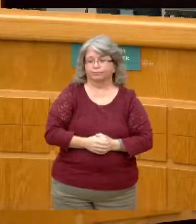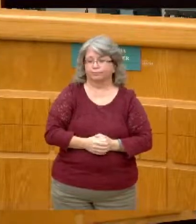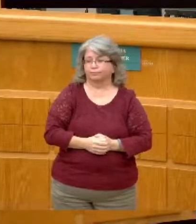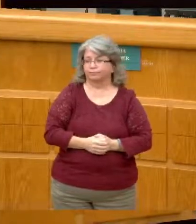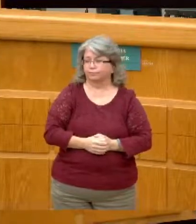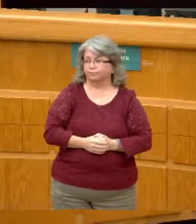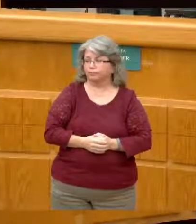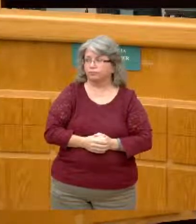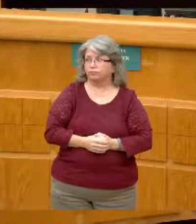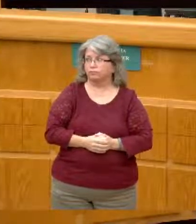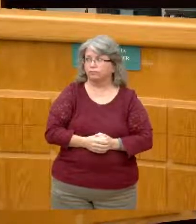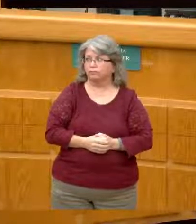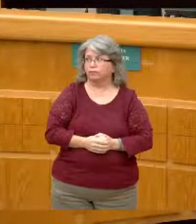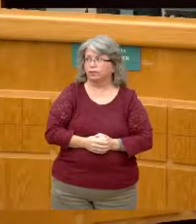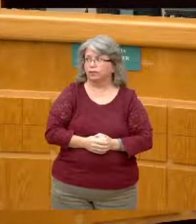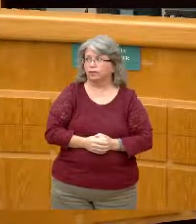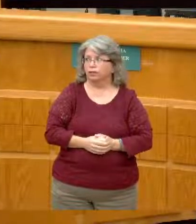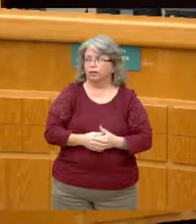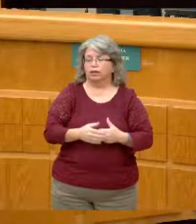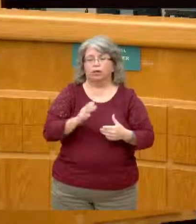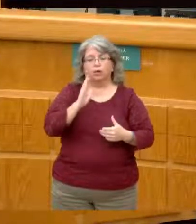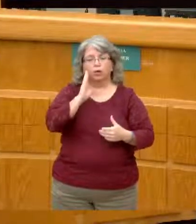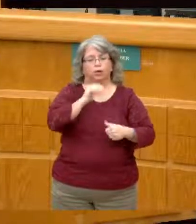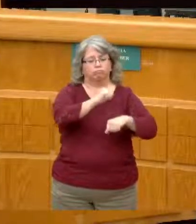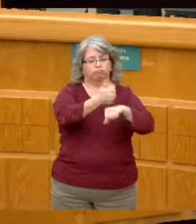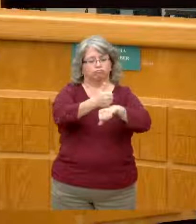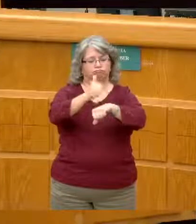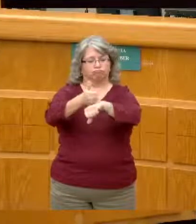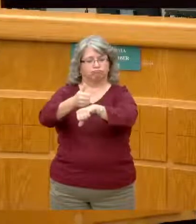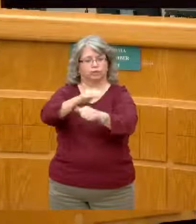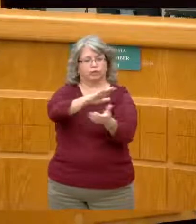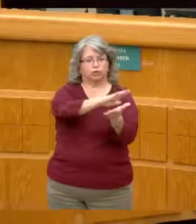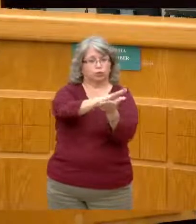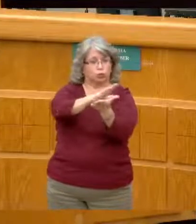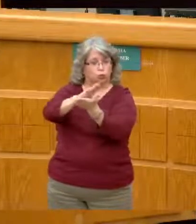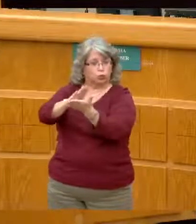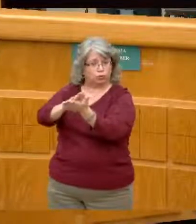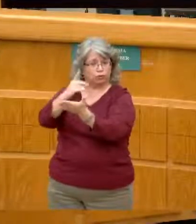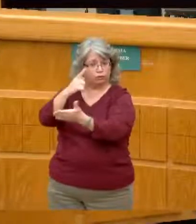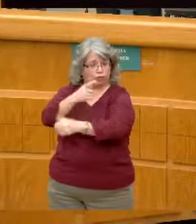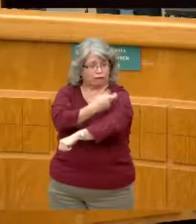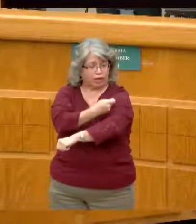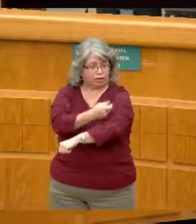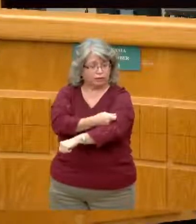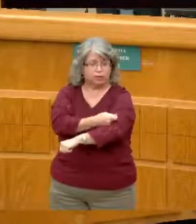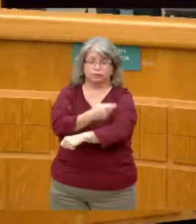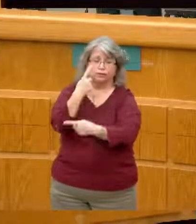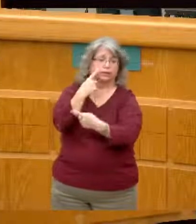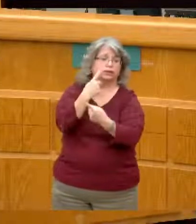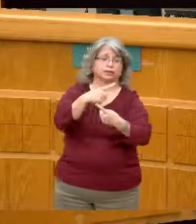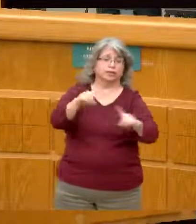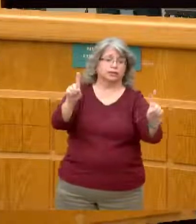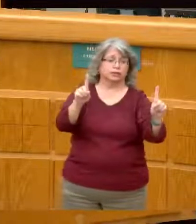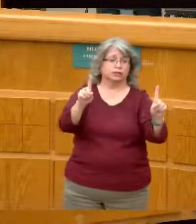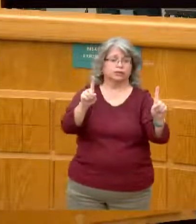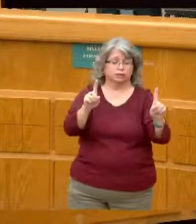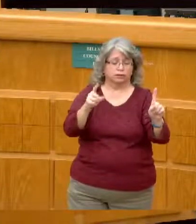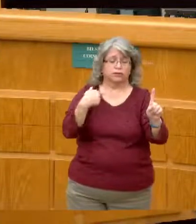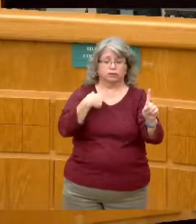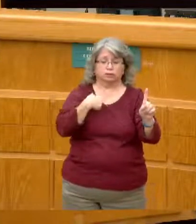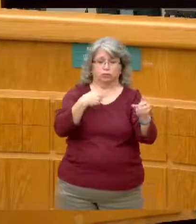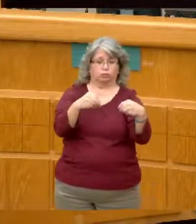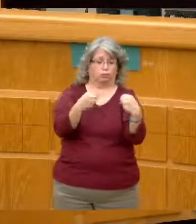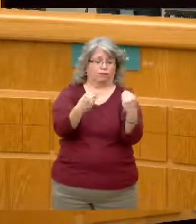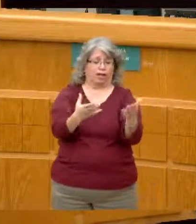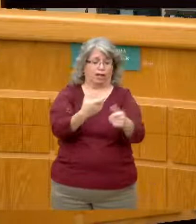We have our vaccination clinics at the schools. I'm happy to report that they've been very successful. So we've made vaccines readily available to